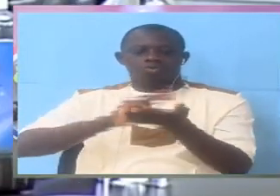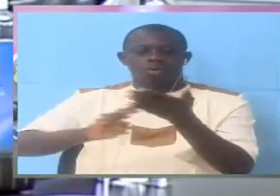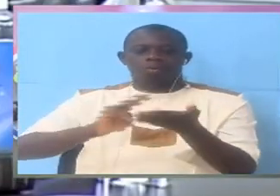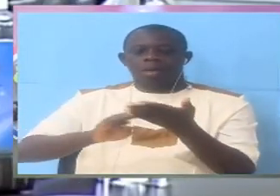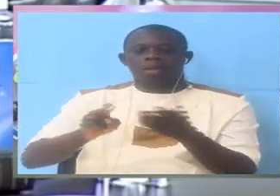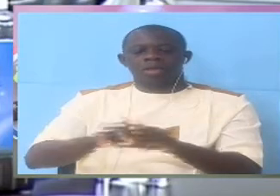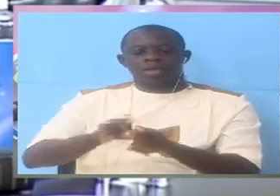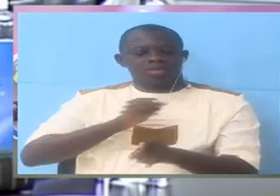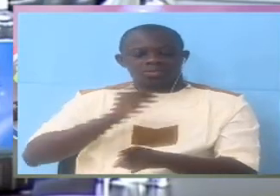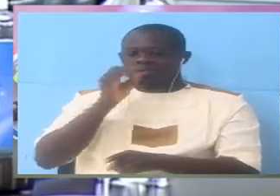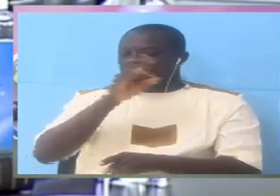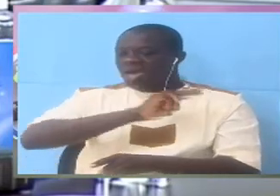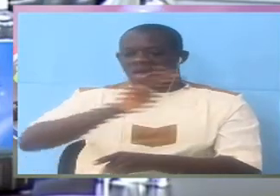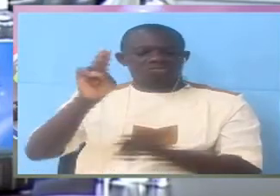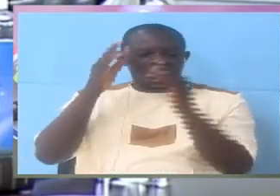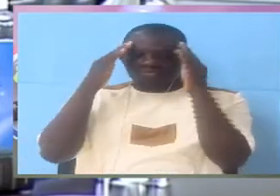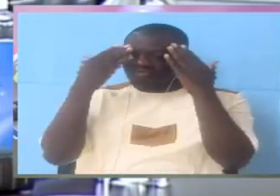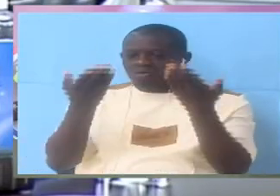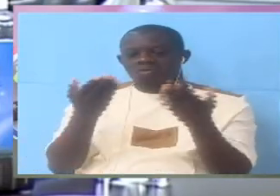You wouldn't know.